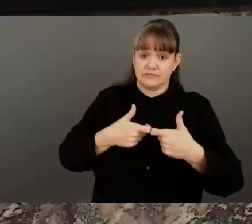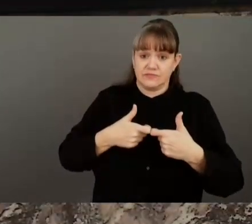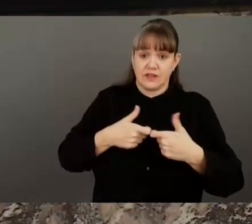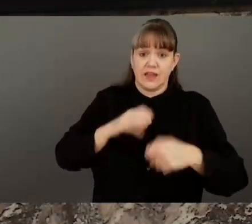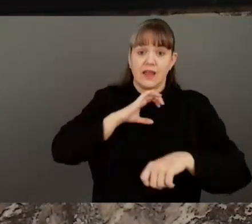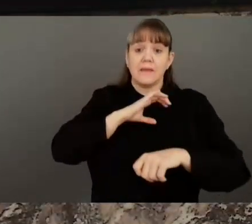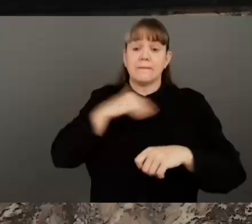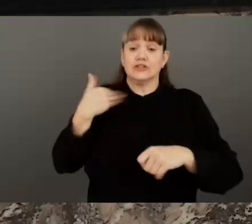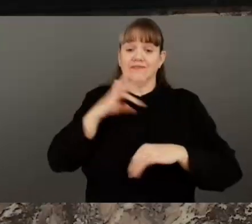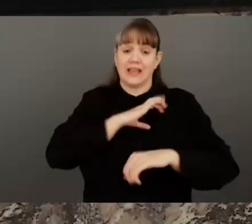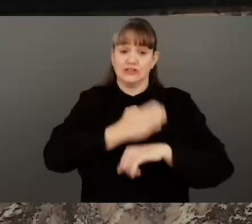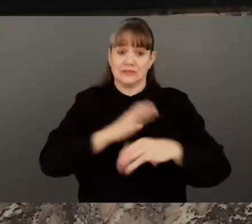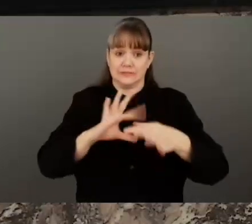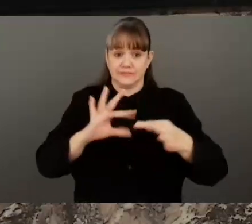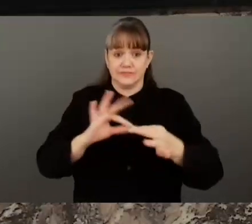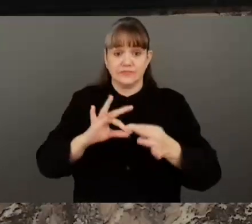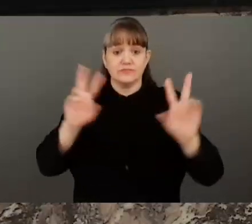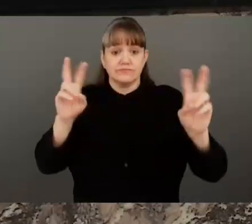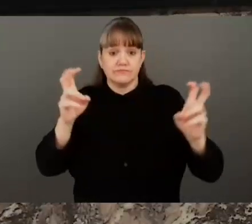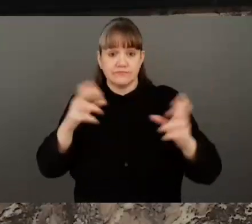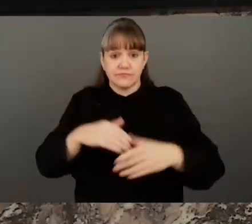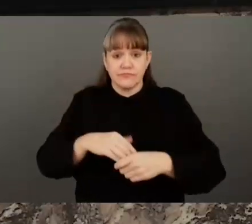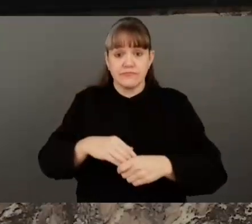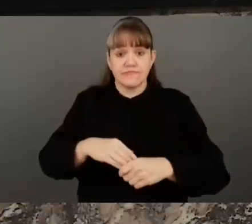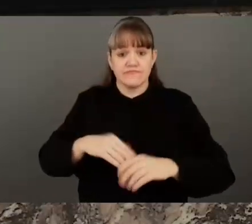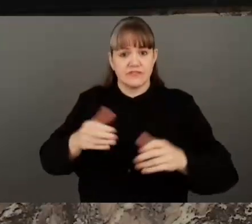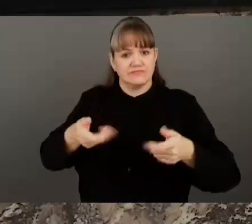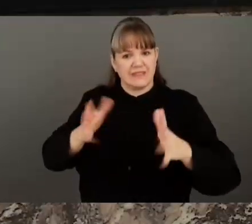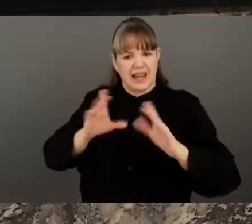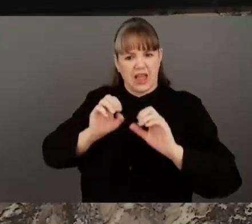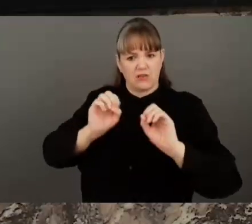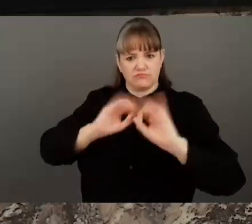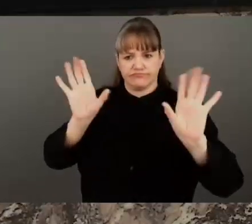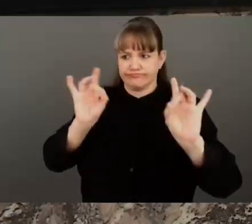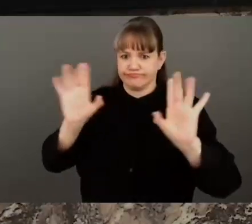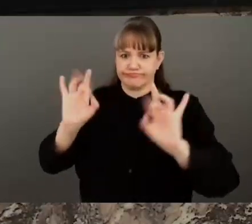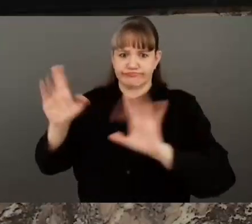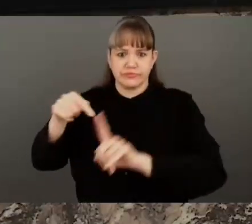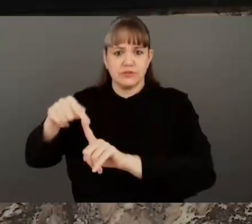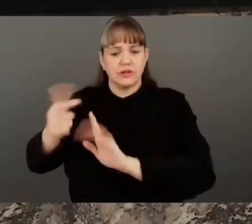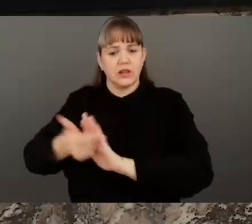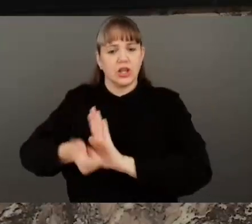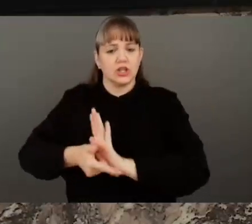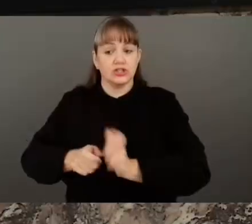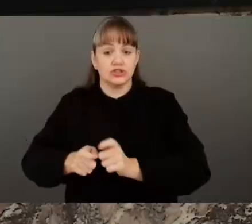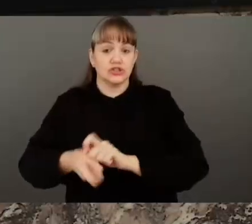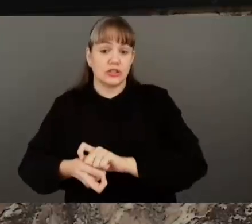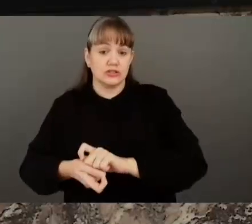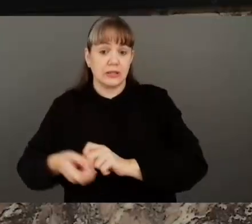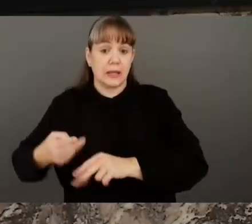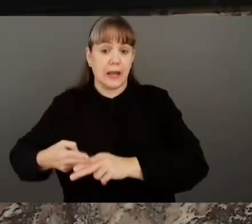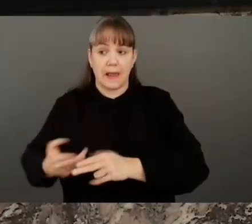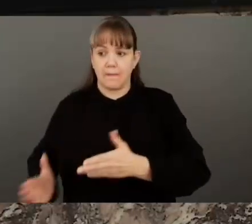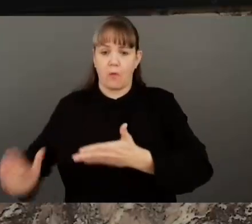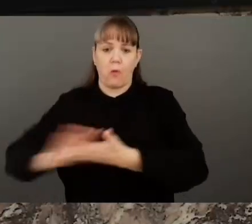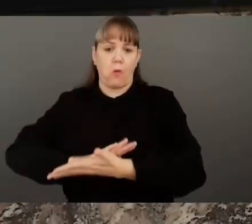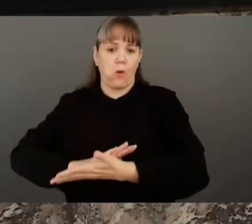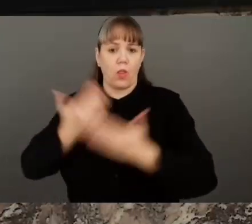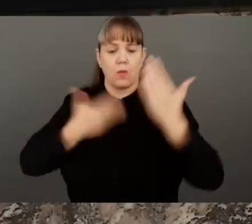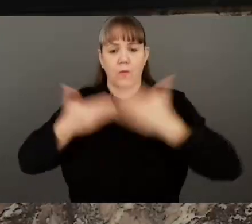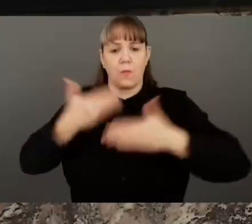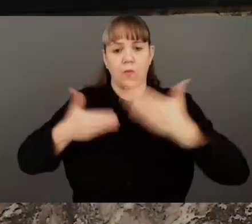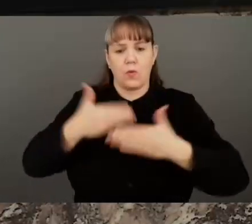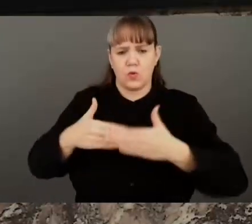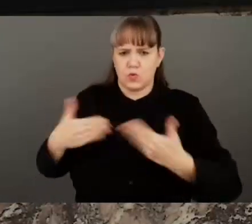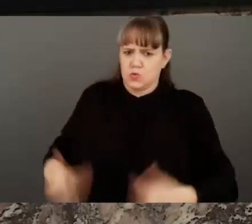identity through a legal name change is extremely troubling to victims and their family and can result in safety